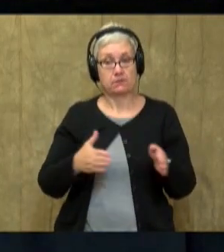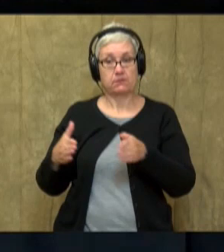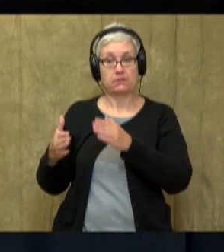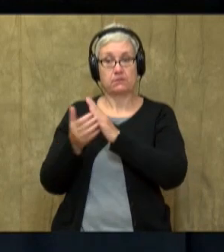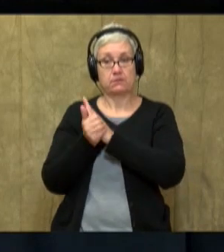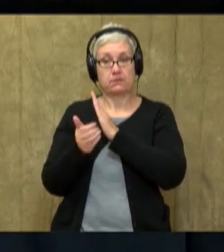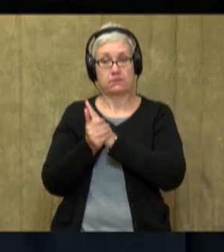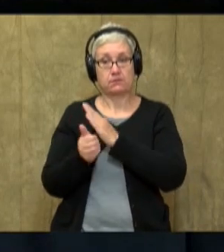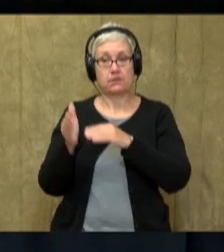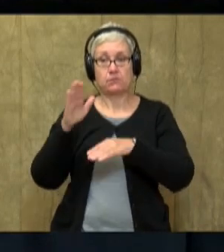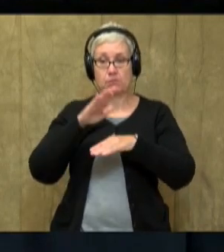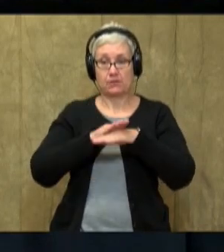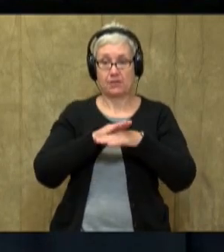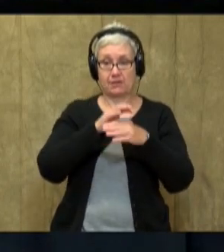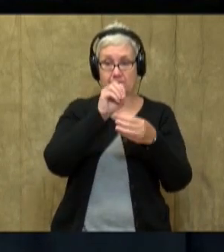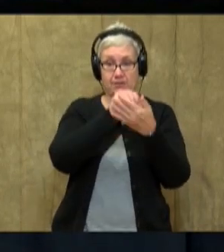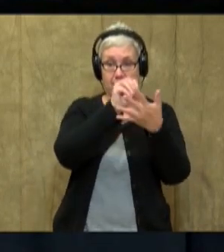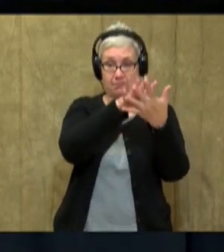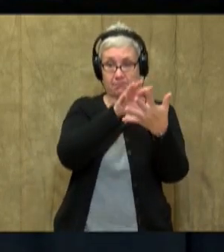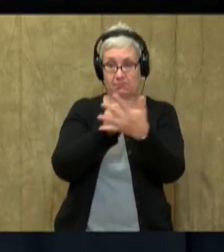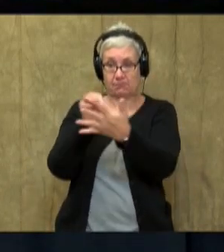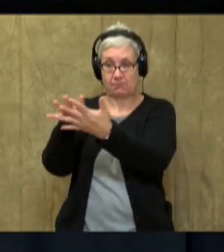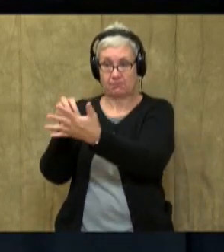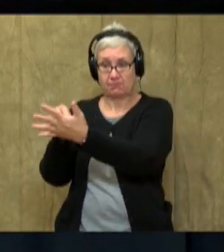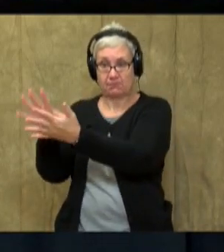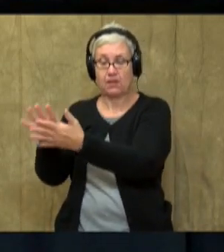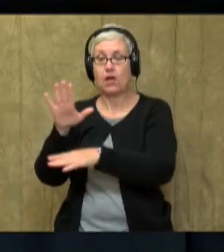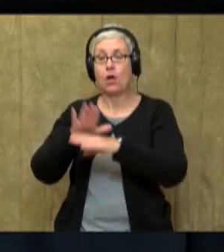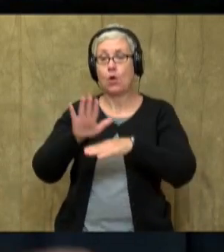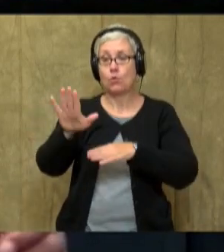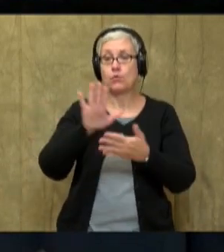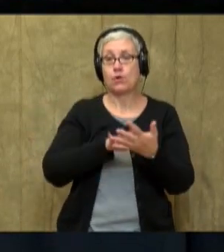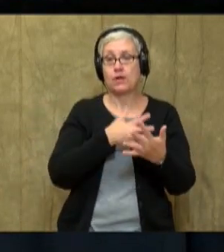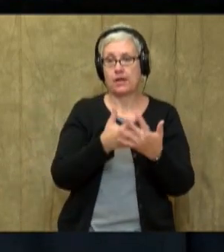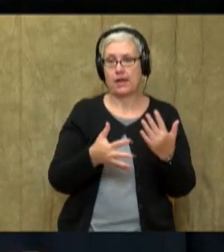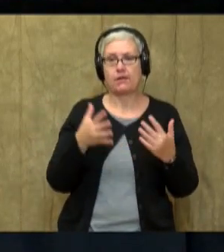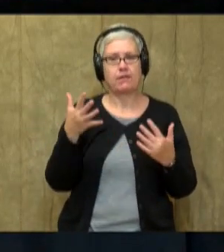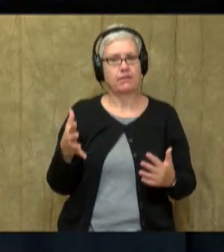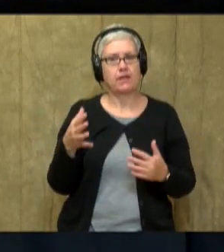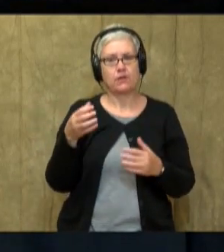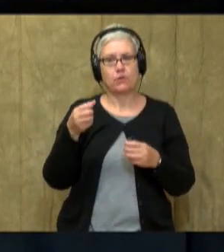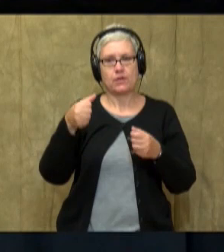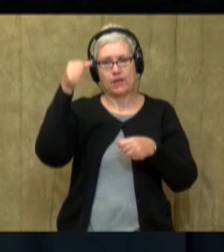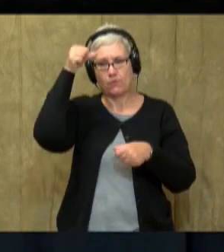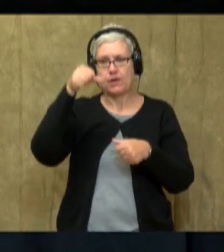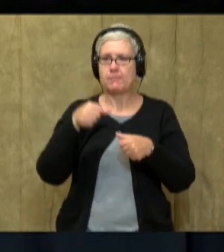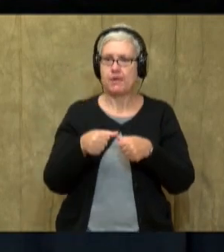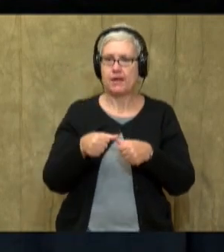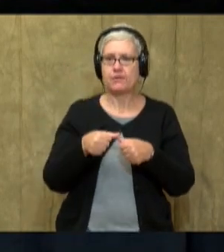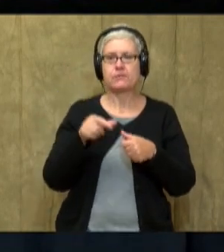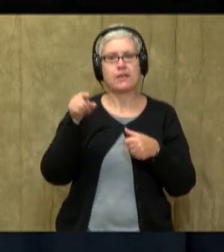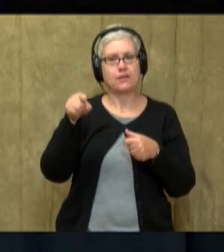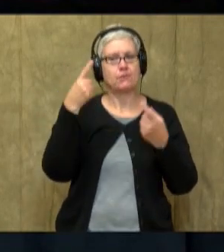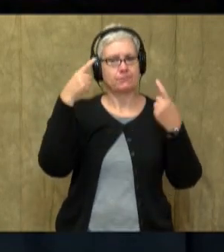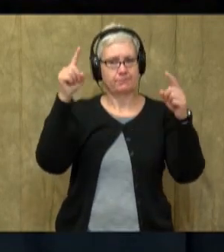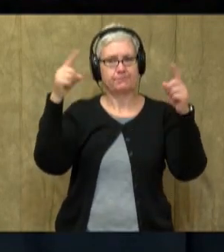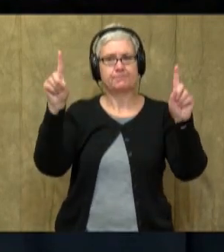put things on your calendar, it will give you those reminders and those updates, and you're able to stay right on top of it and be